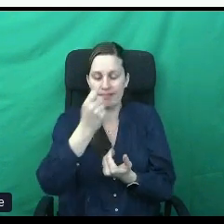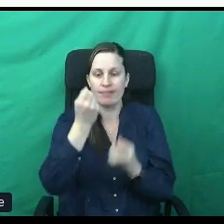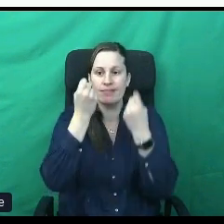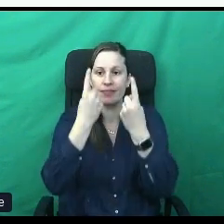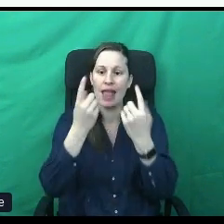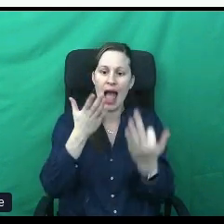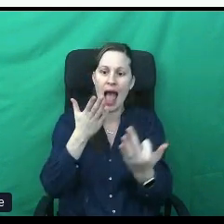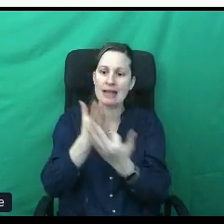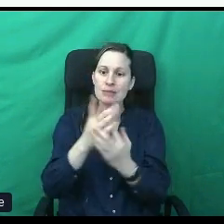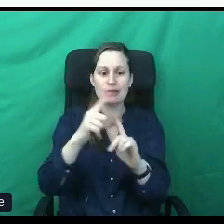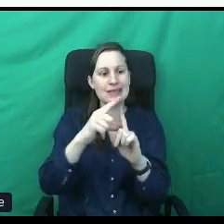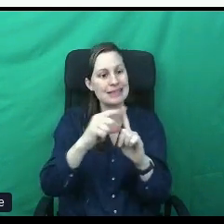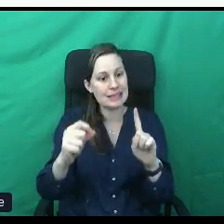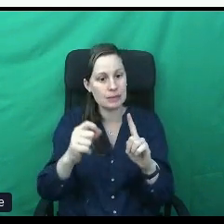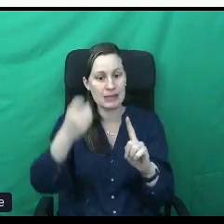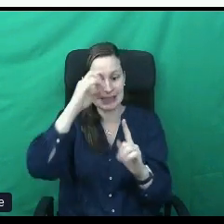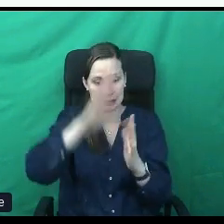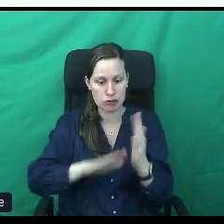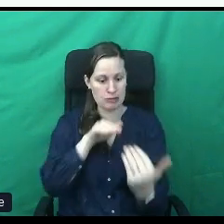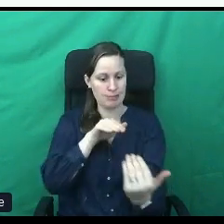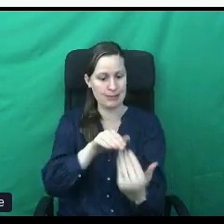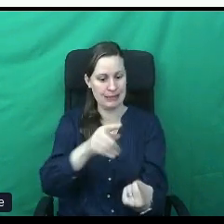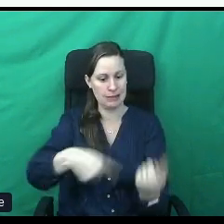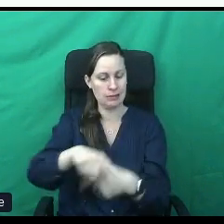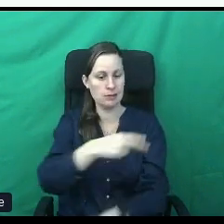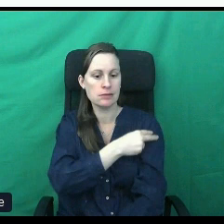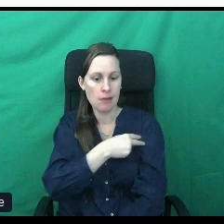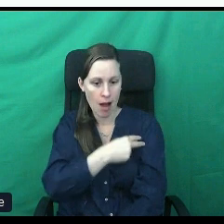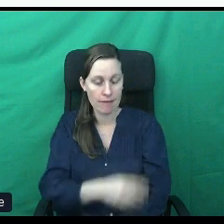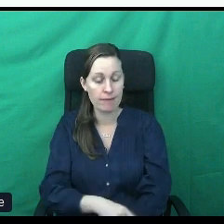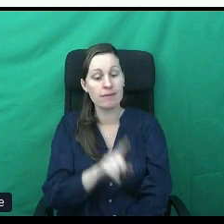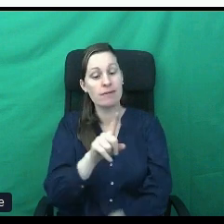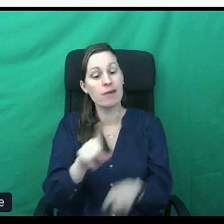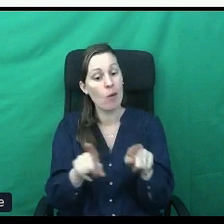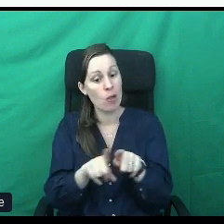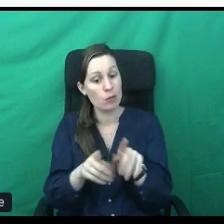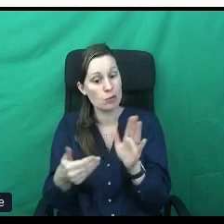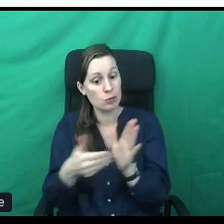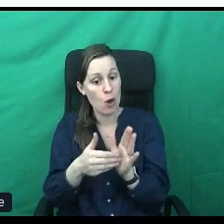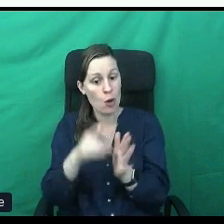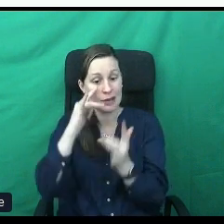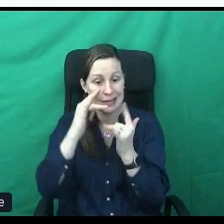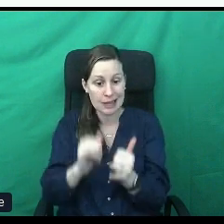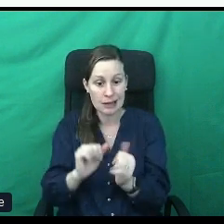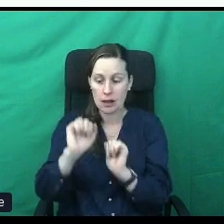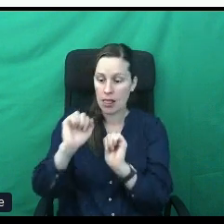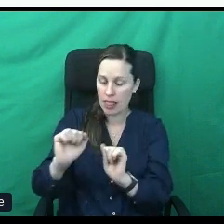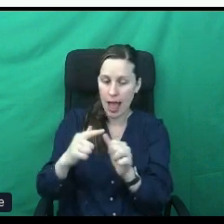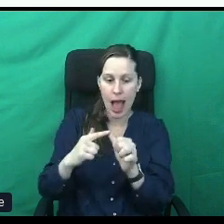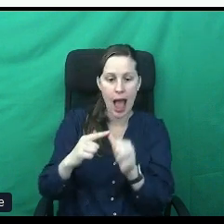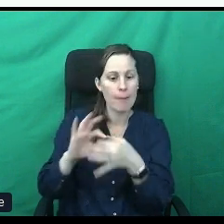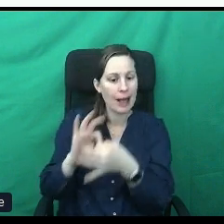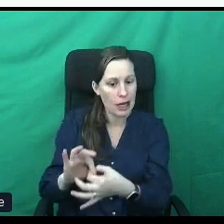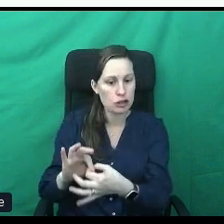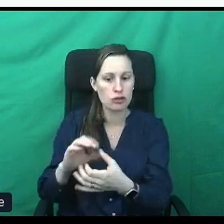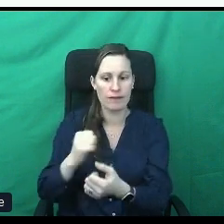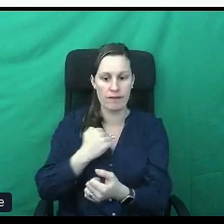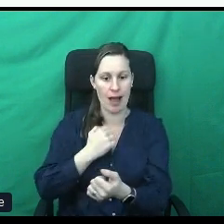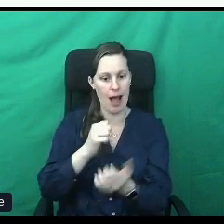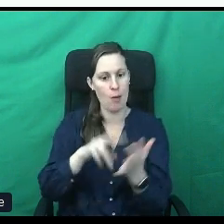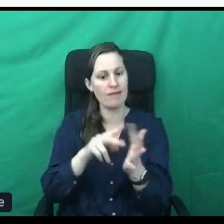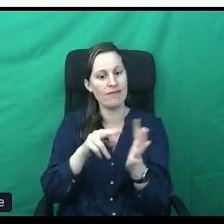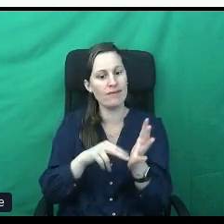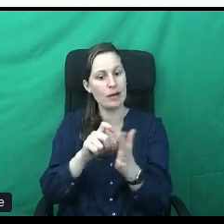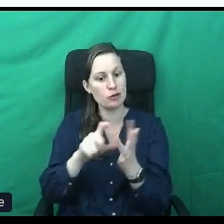digital experience that met the needs of our staff, as well as testing their applications for our vendors. We